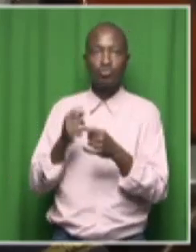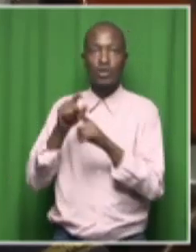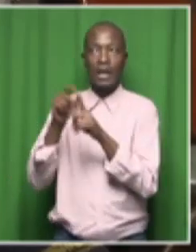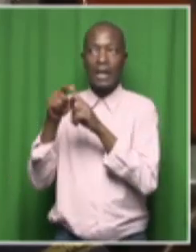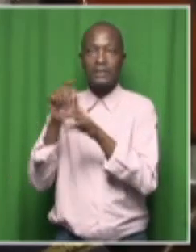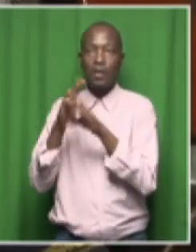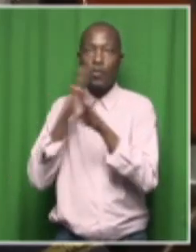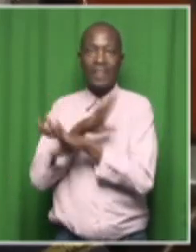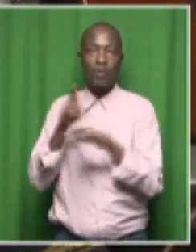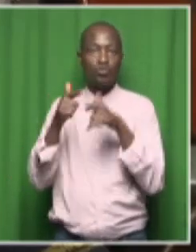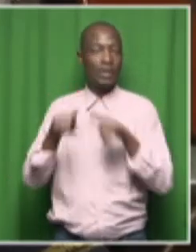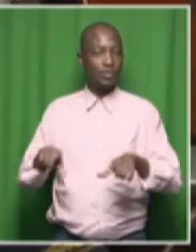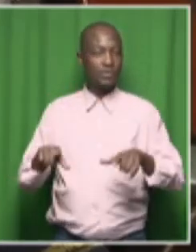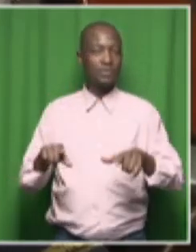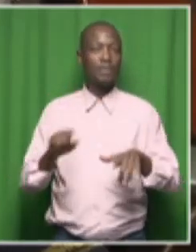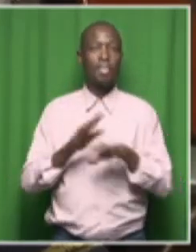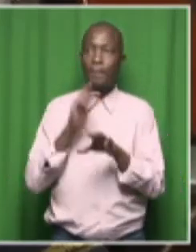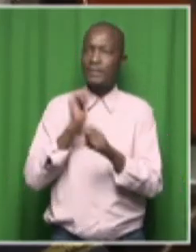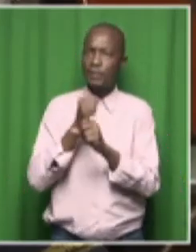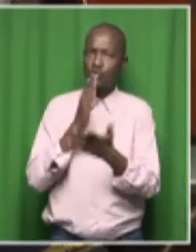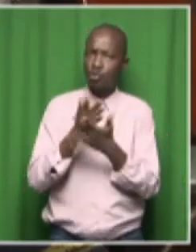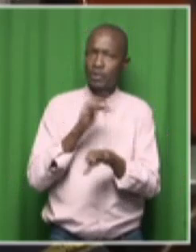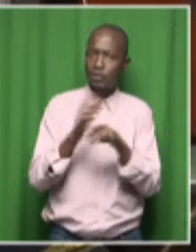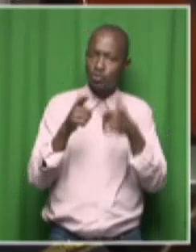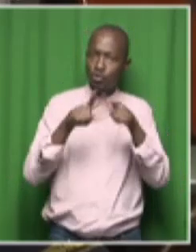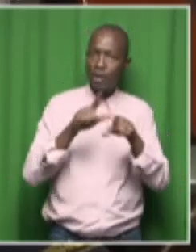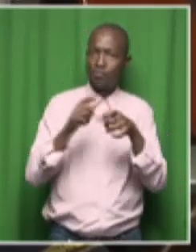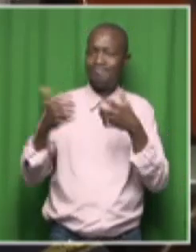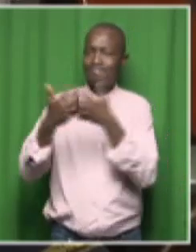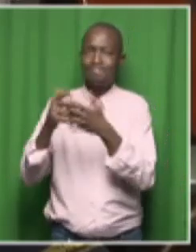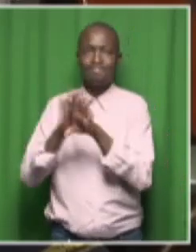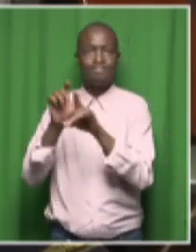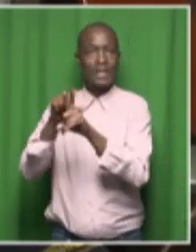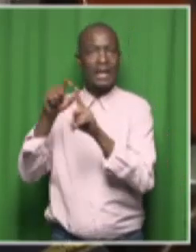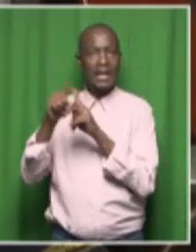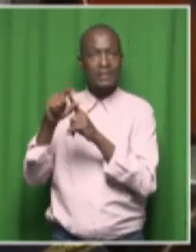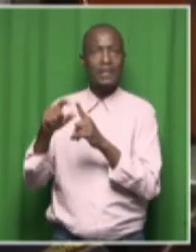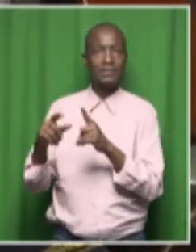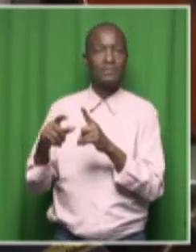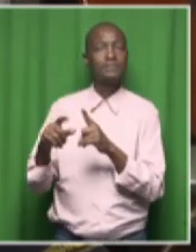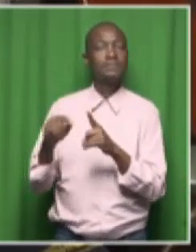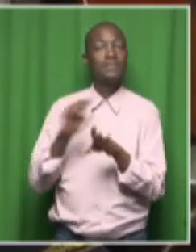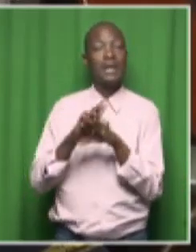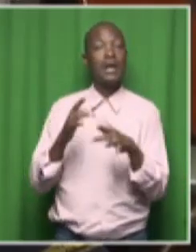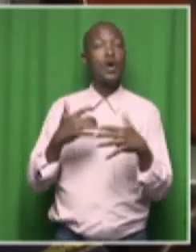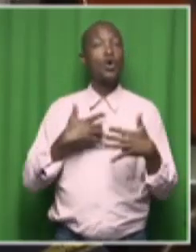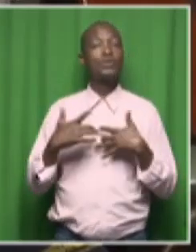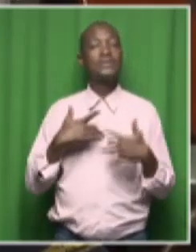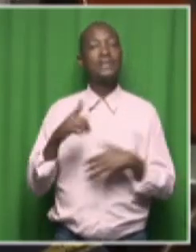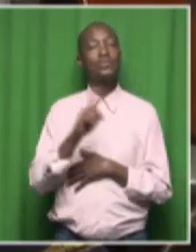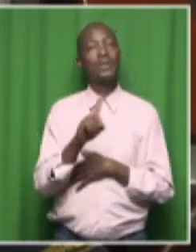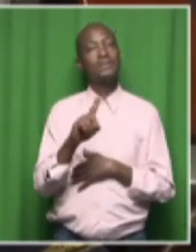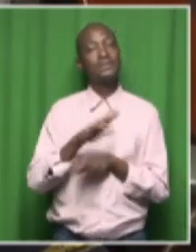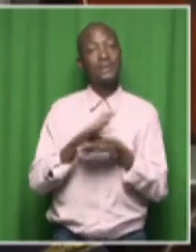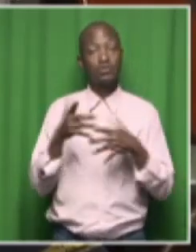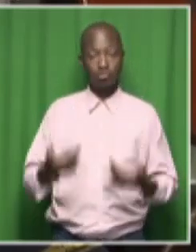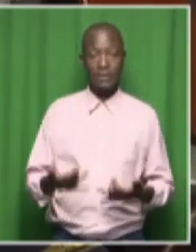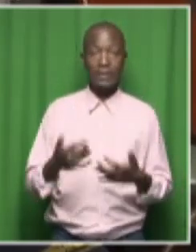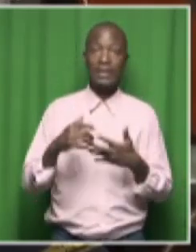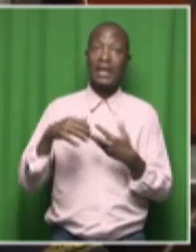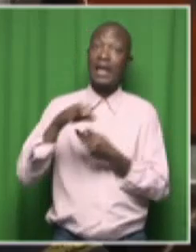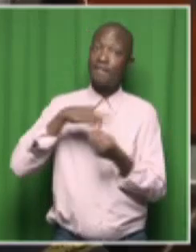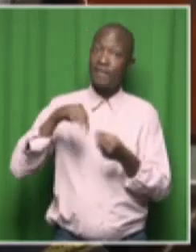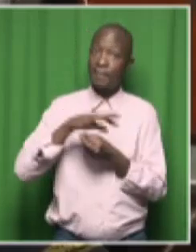to make sure that your culture is preserved. The concern is that we have families today that are taking their